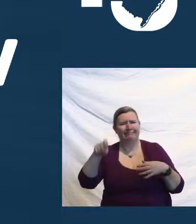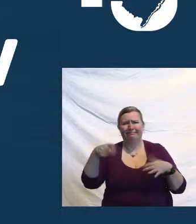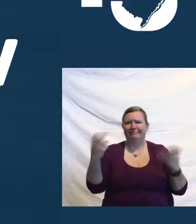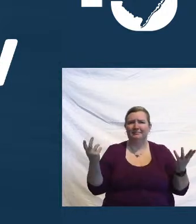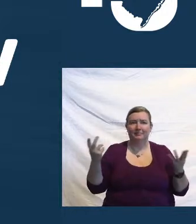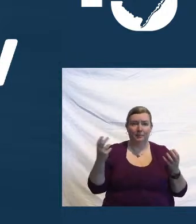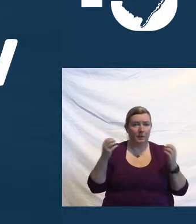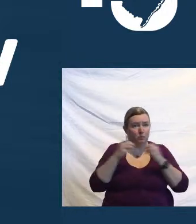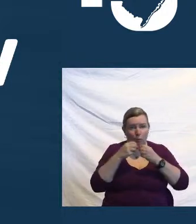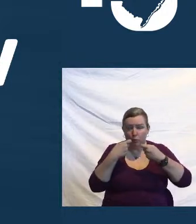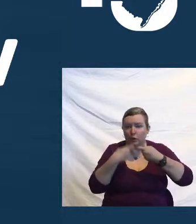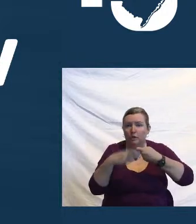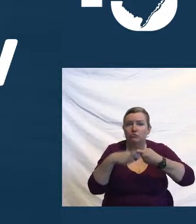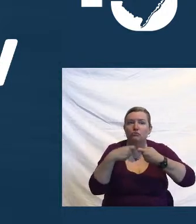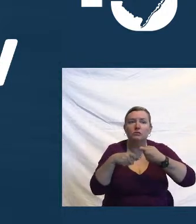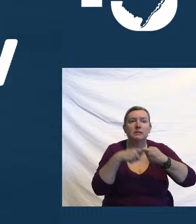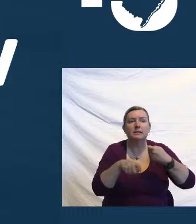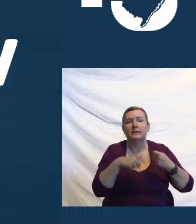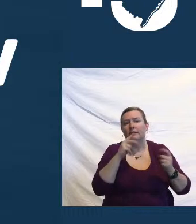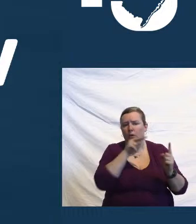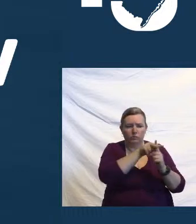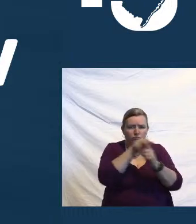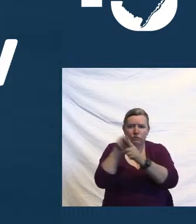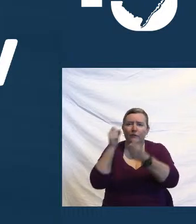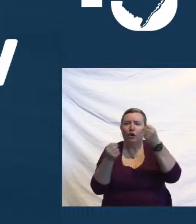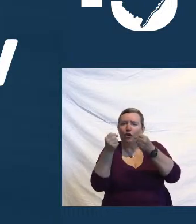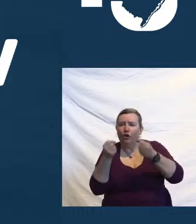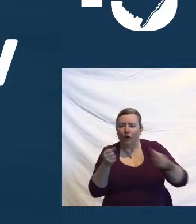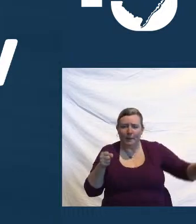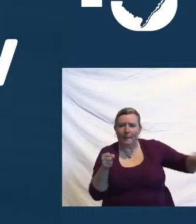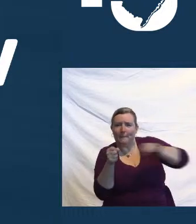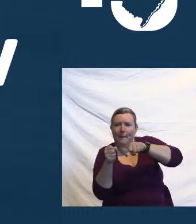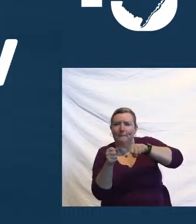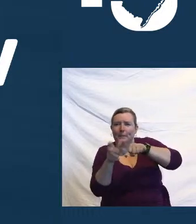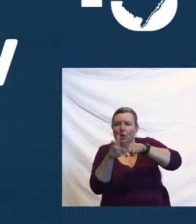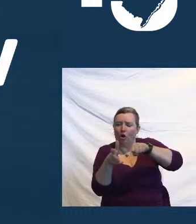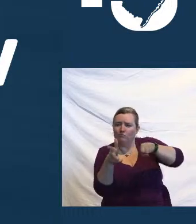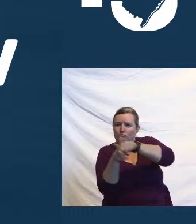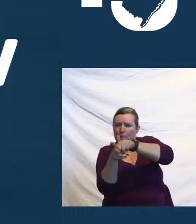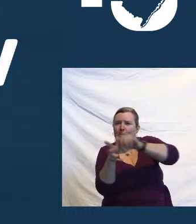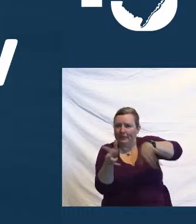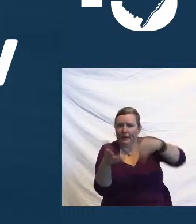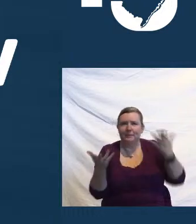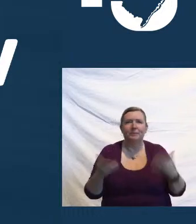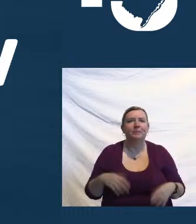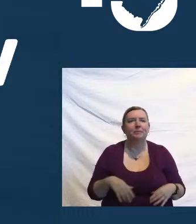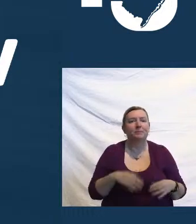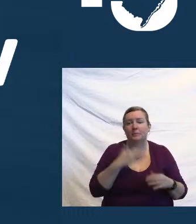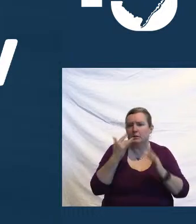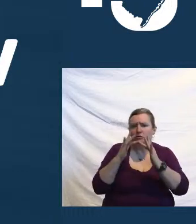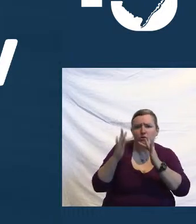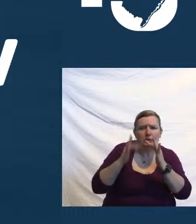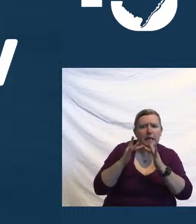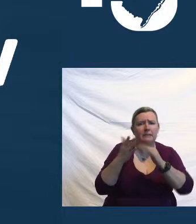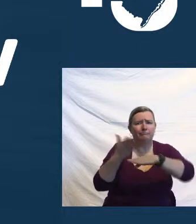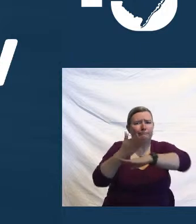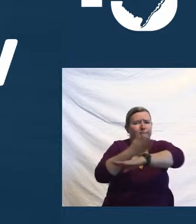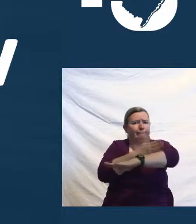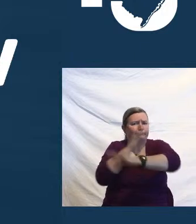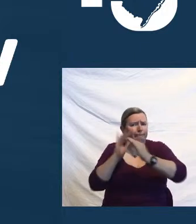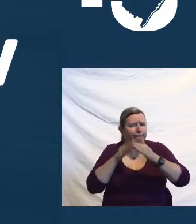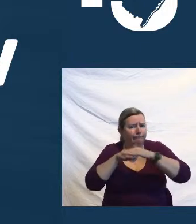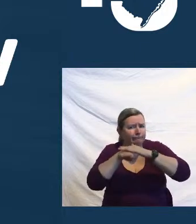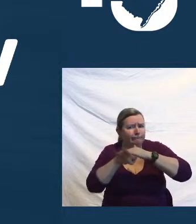internet connectivity, and on and on. All of this is covered in this bill. I'm equally pleased, and I think this is a real badge of honor